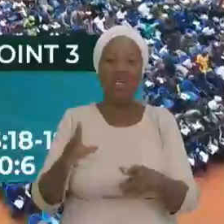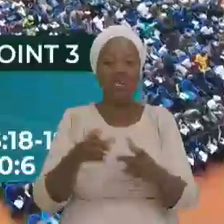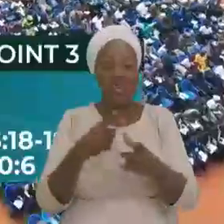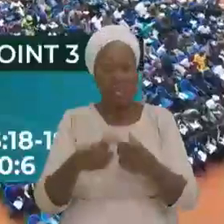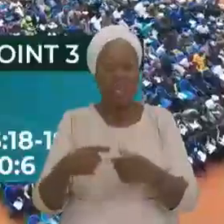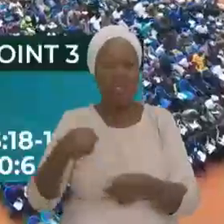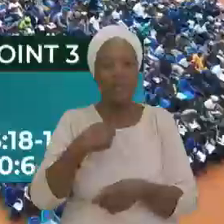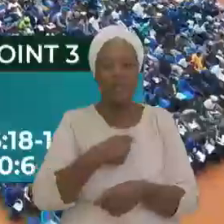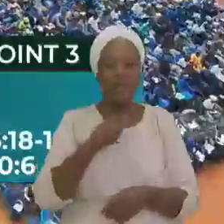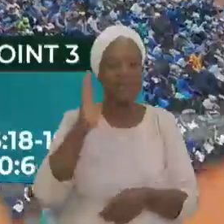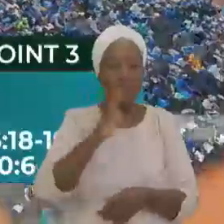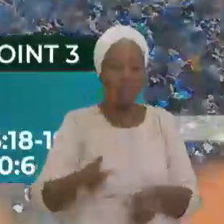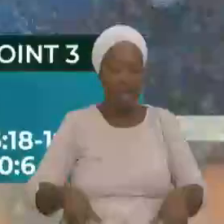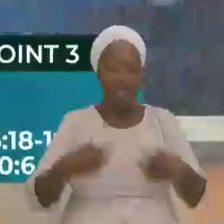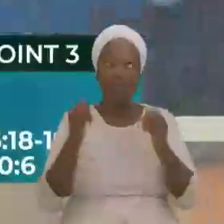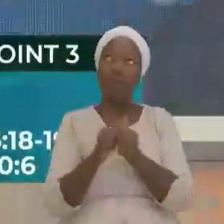live with him.